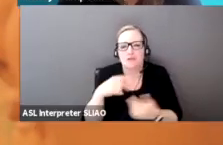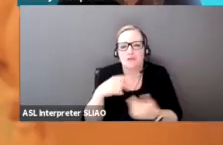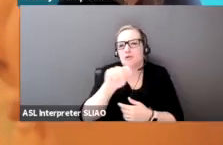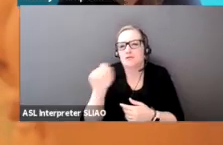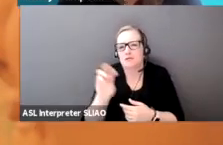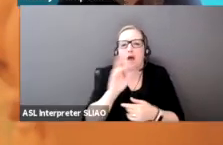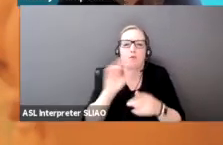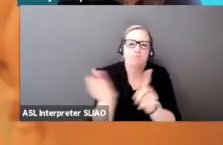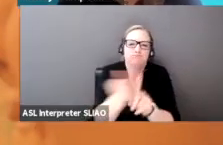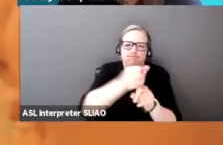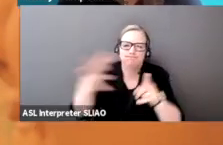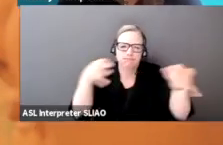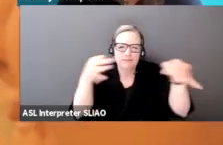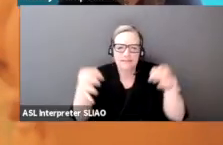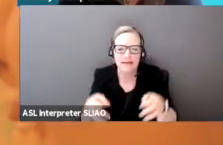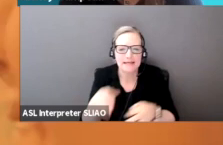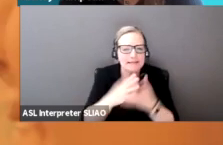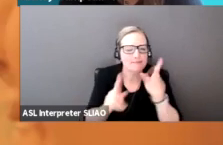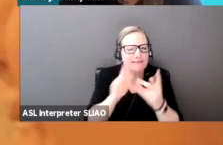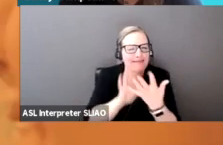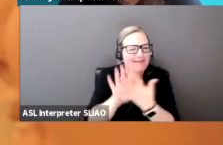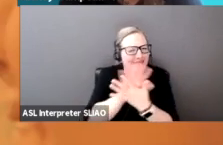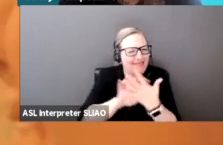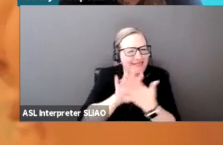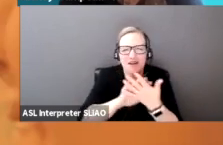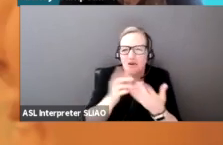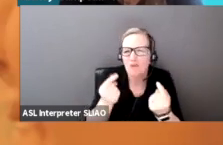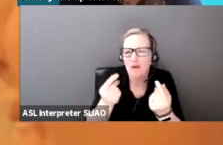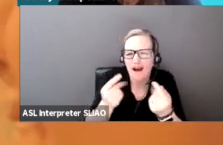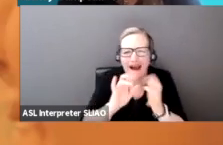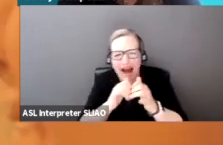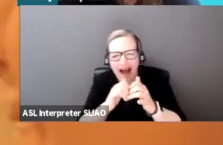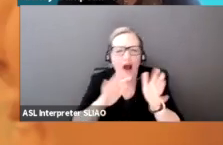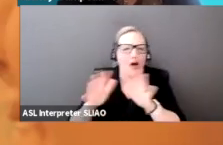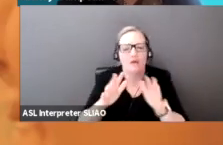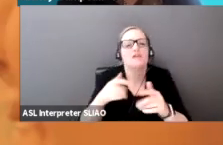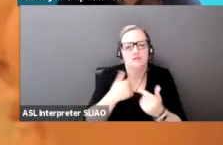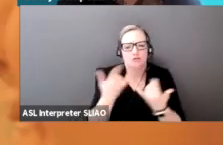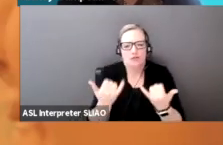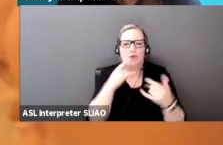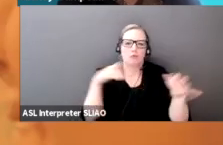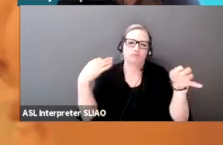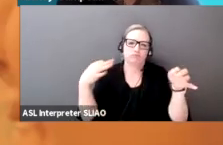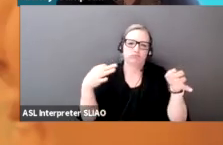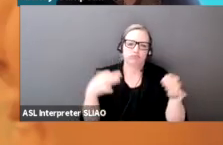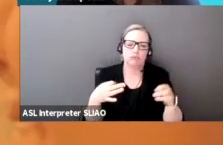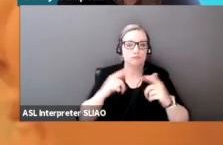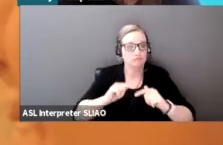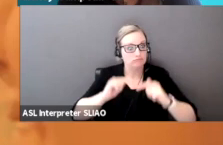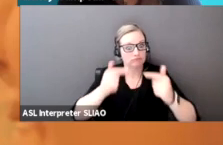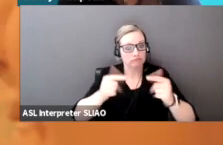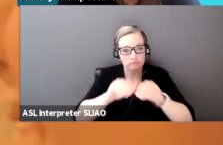through IP myths and provide usable, actionable takeaway information to allow you to make short-term